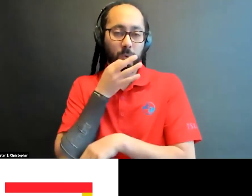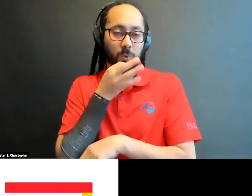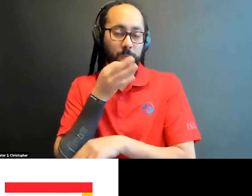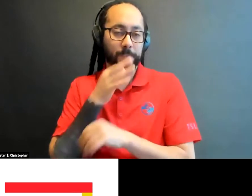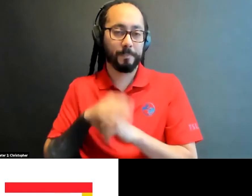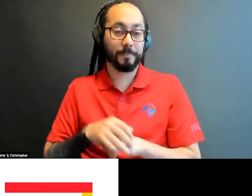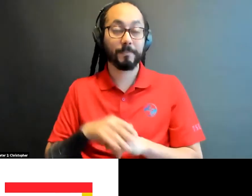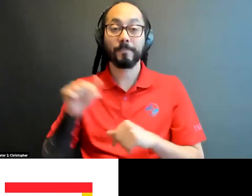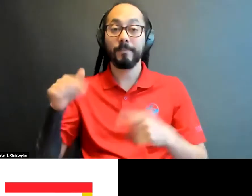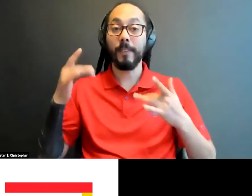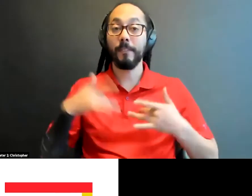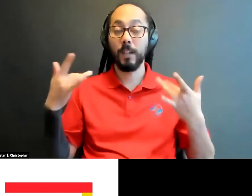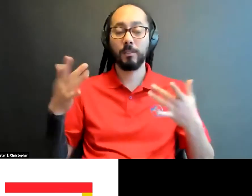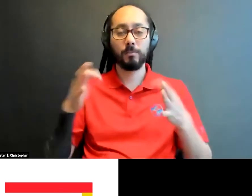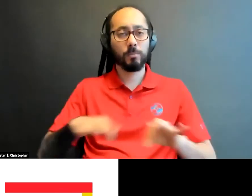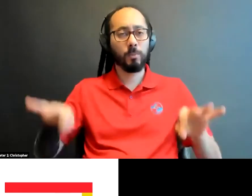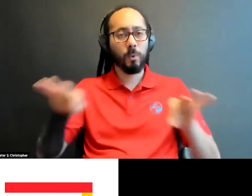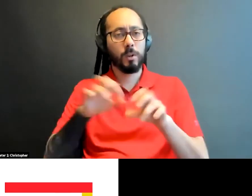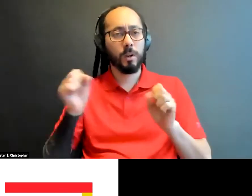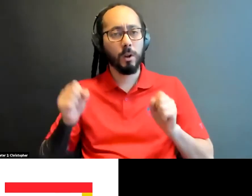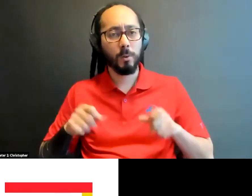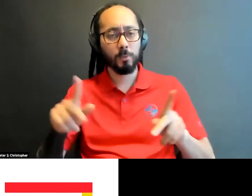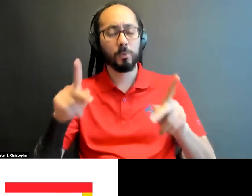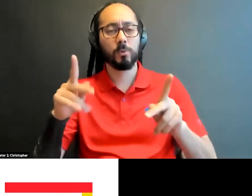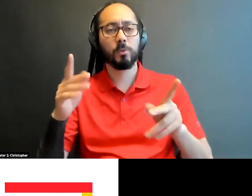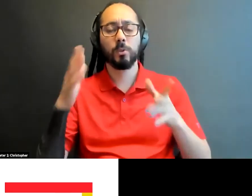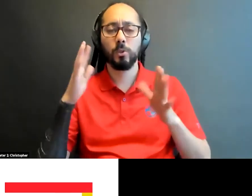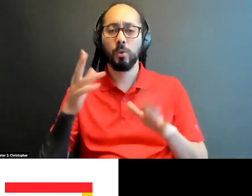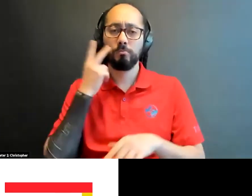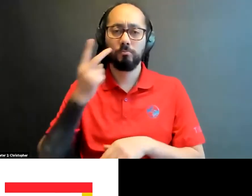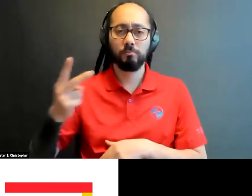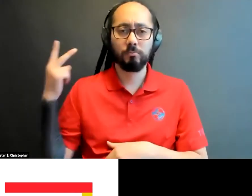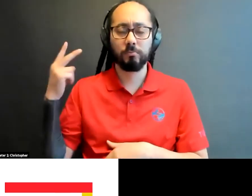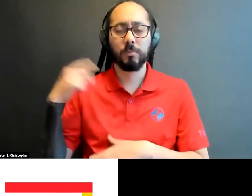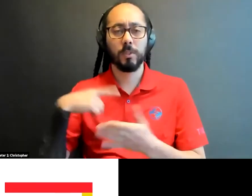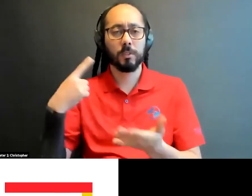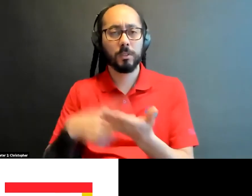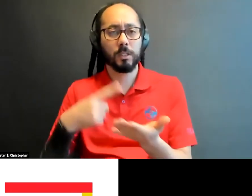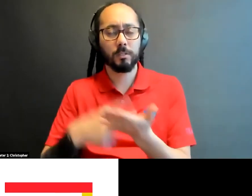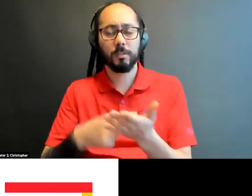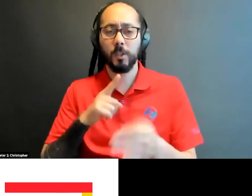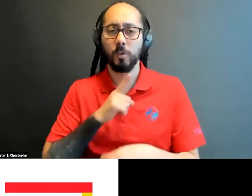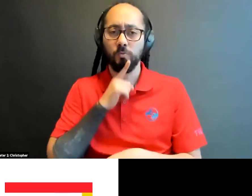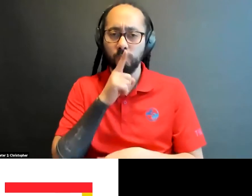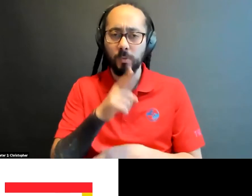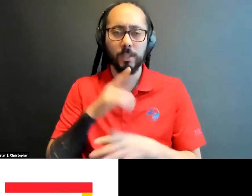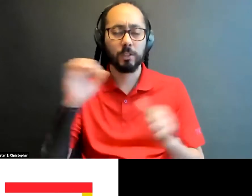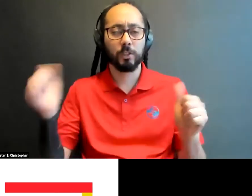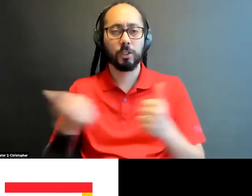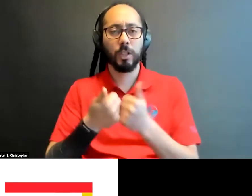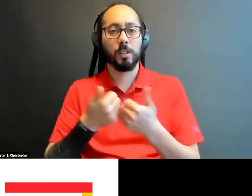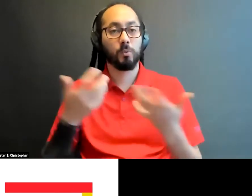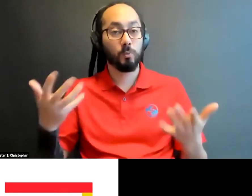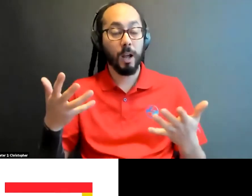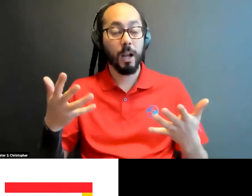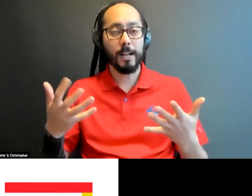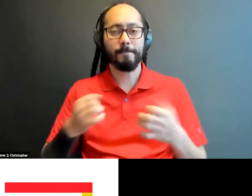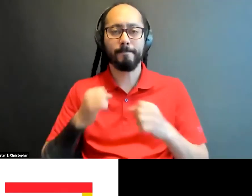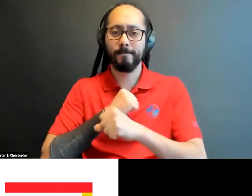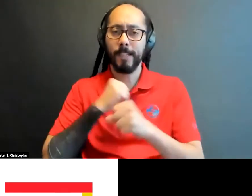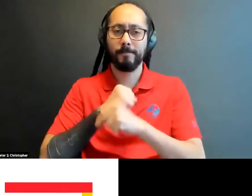important opportunity to both reflect on and discuss the all too real challenges of fighting for racial justice during a global